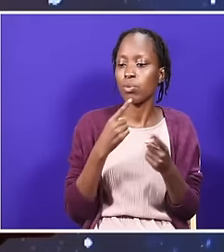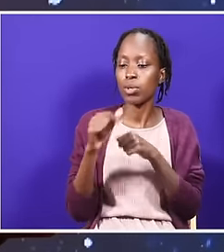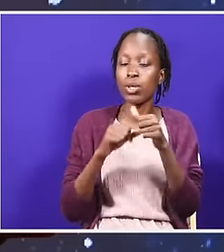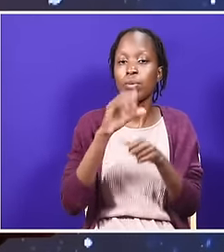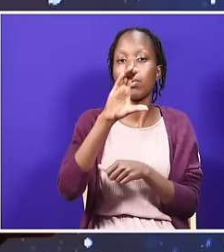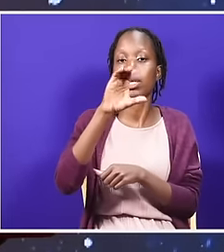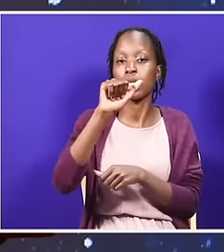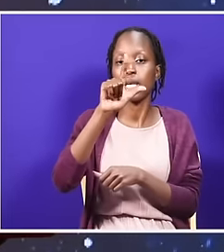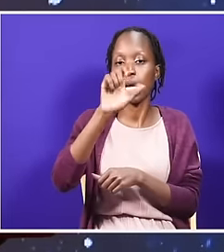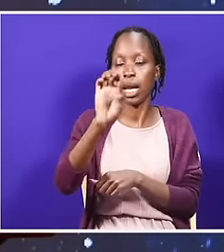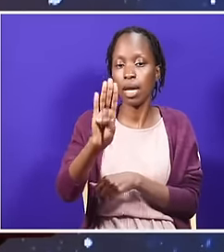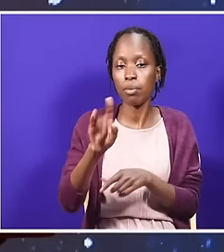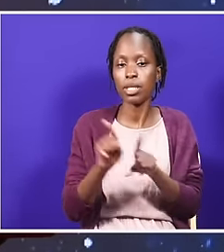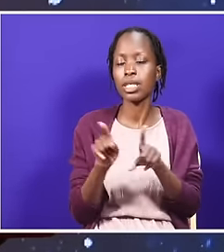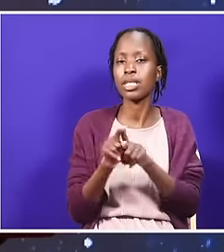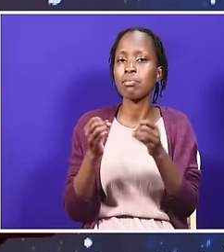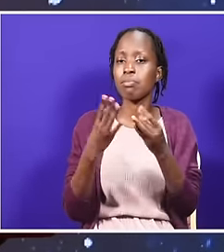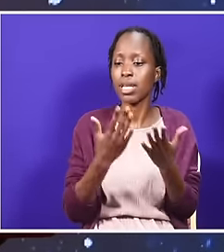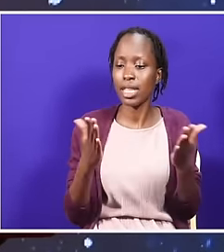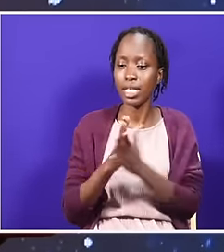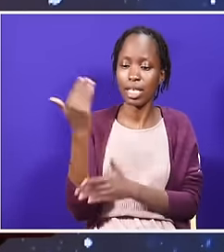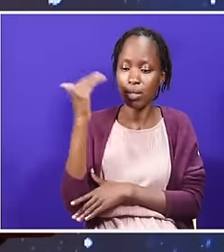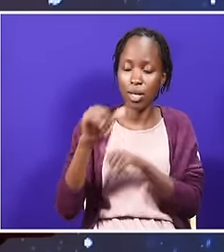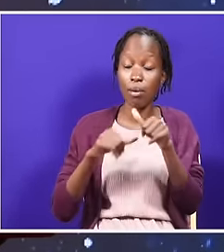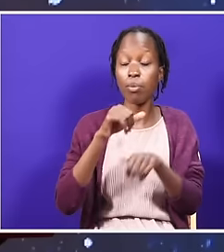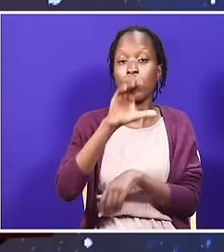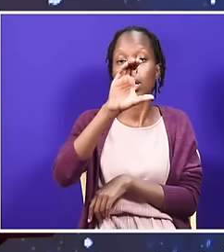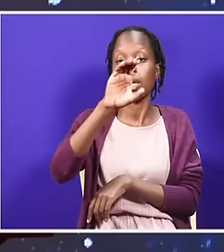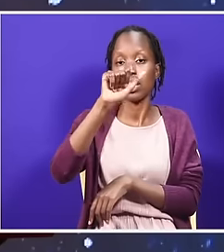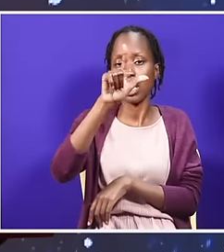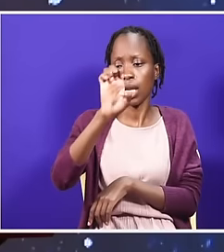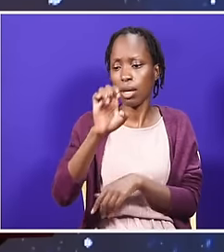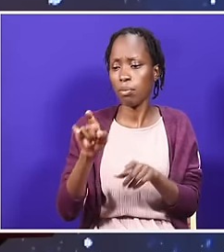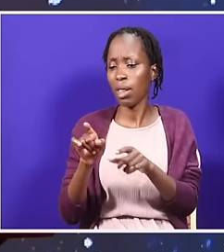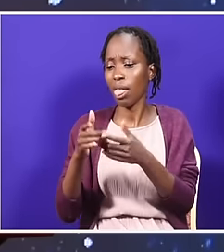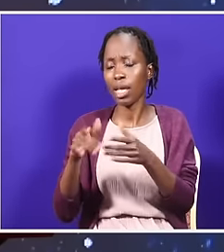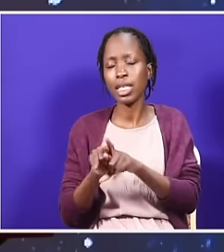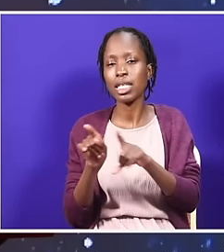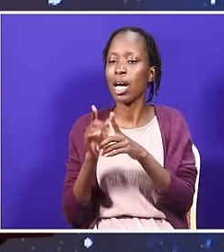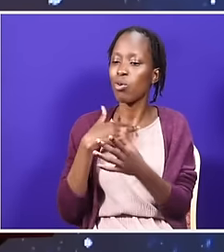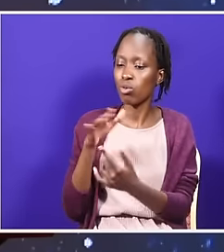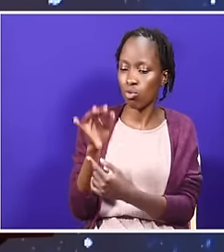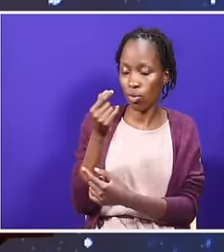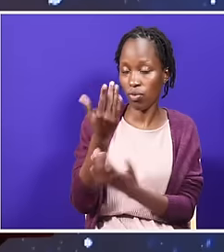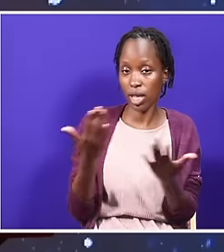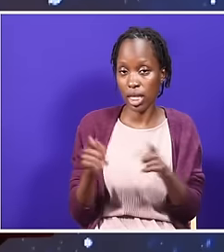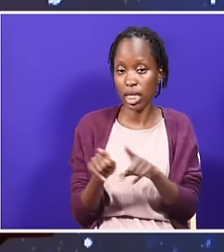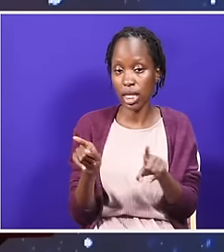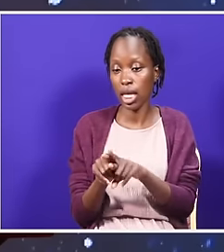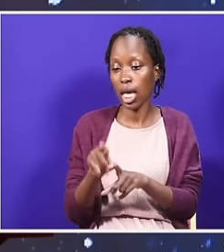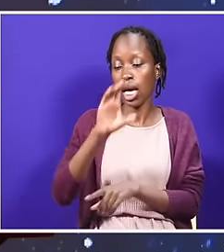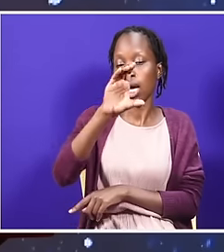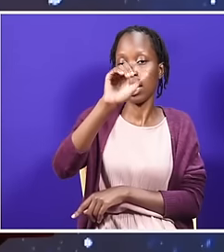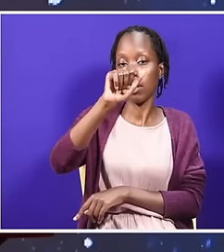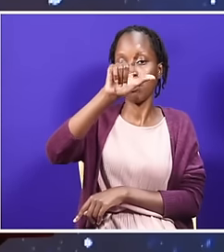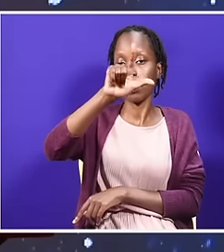Caleb. And that much has been preached on Caleb here in CITAM. So I just want to pick up a few things. And he's the man